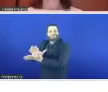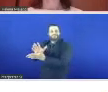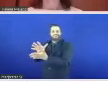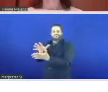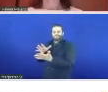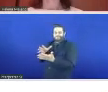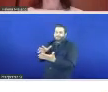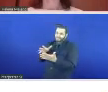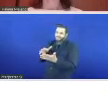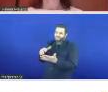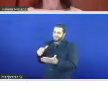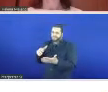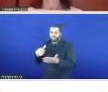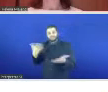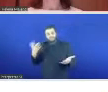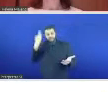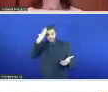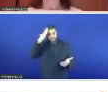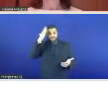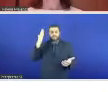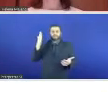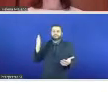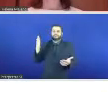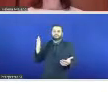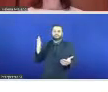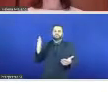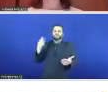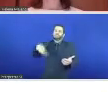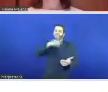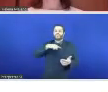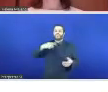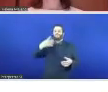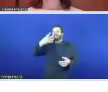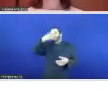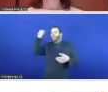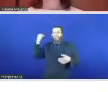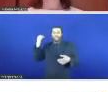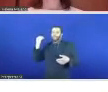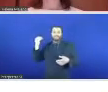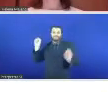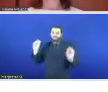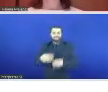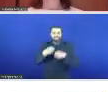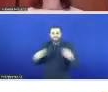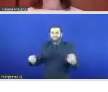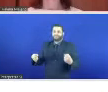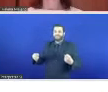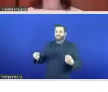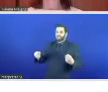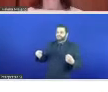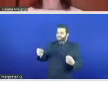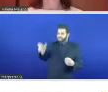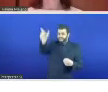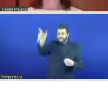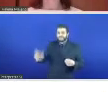And that includes issues such as sexual and reproductive rights, where it's historically been really difficult to get consensus. But as Charlotte was saying, as soon as we see one